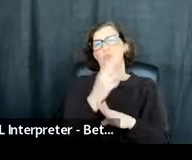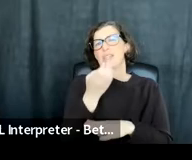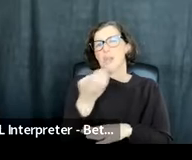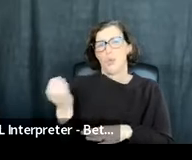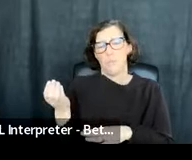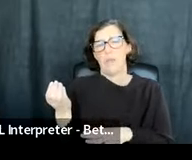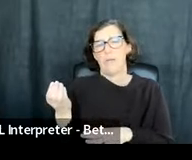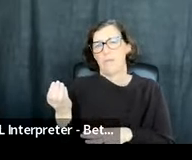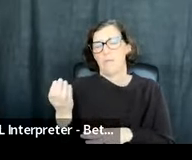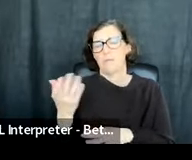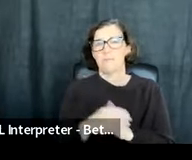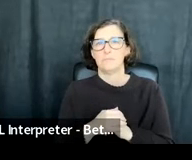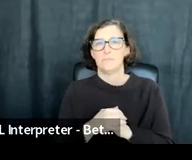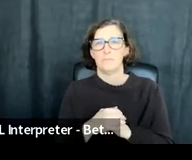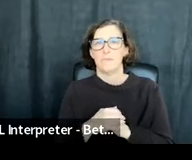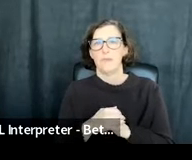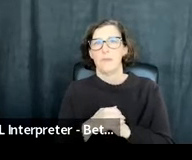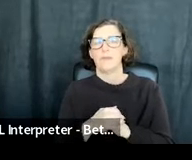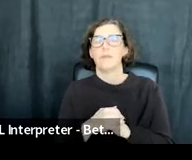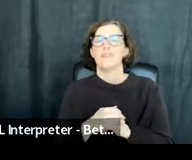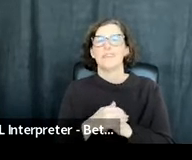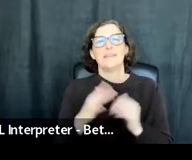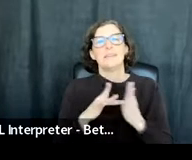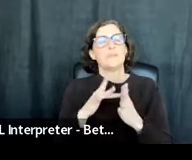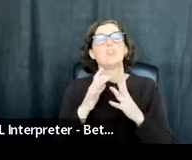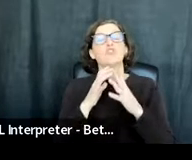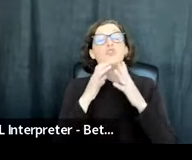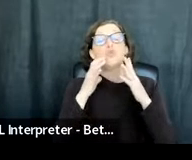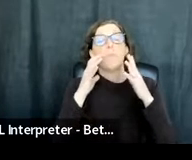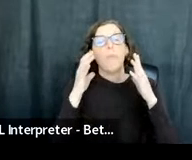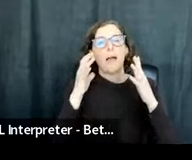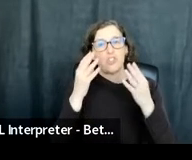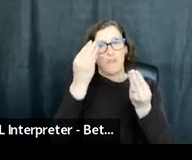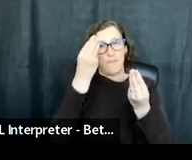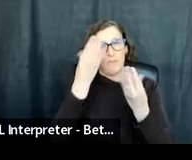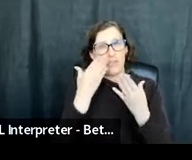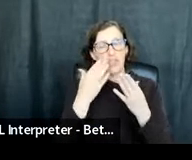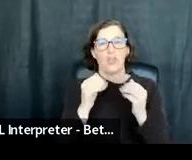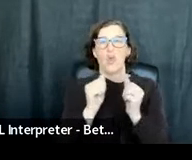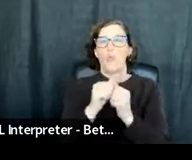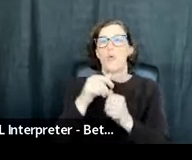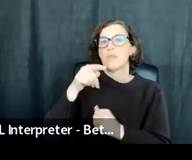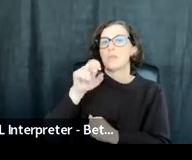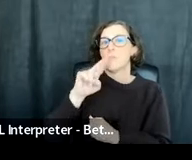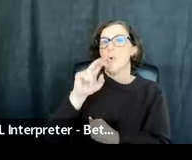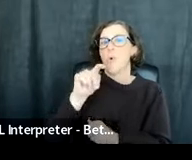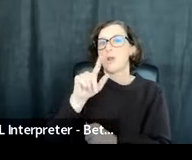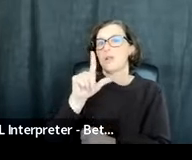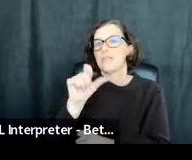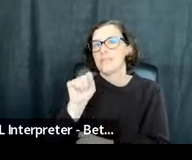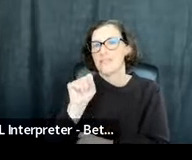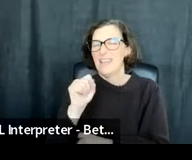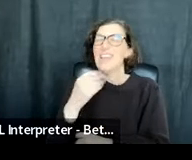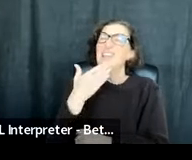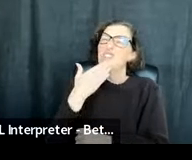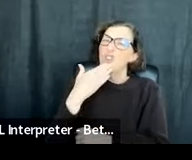what their needs are. They can just feel must be too much information. So even with these wizards or these portals, they're good tools,